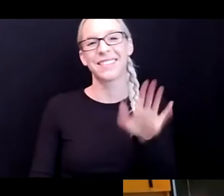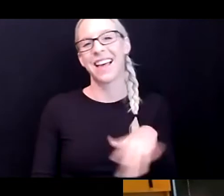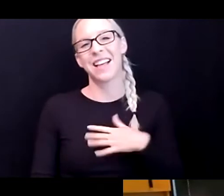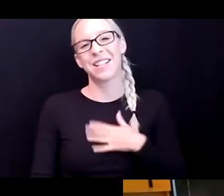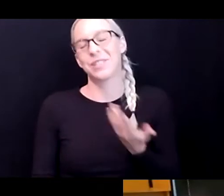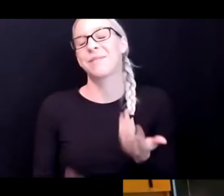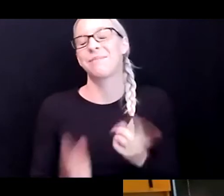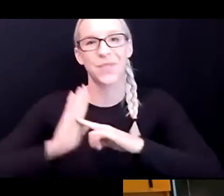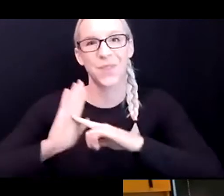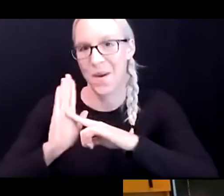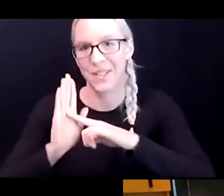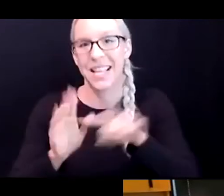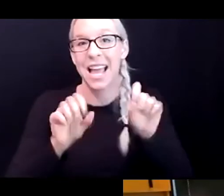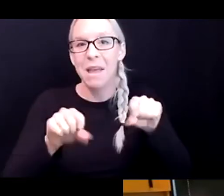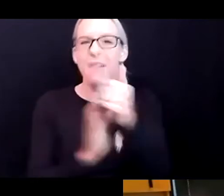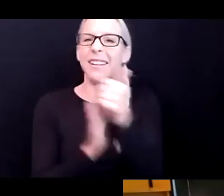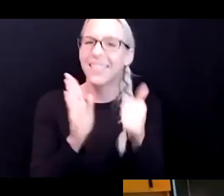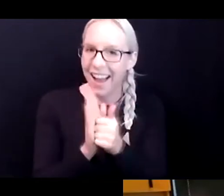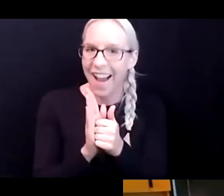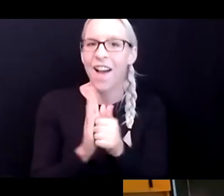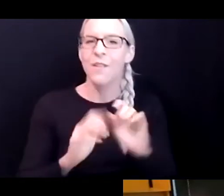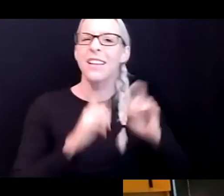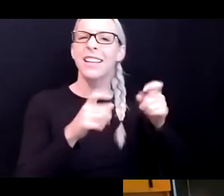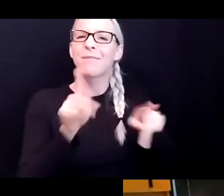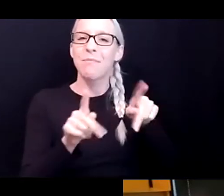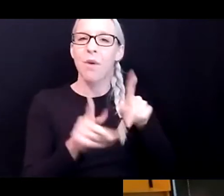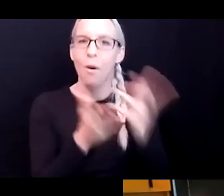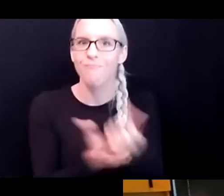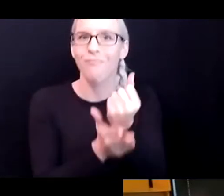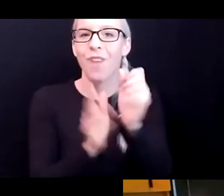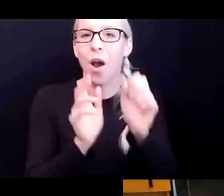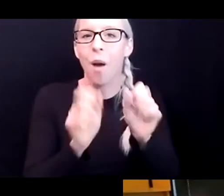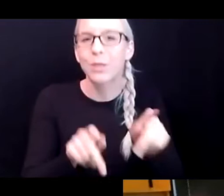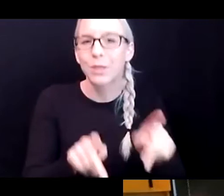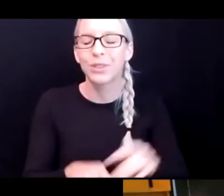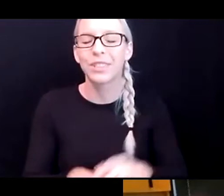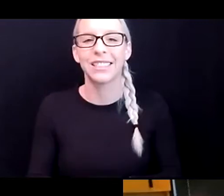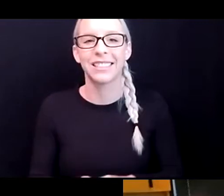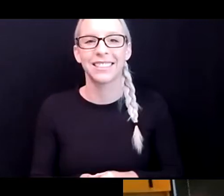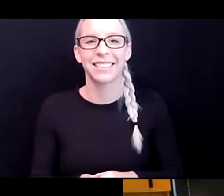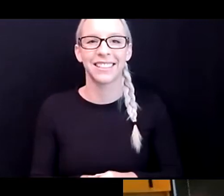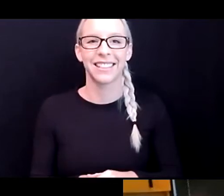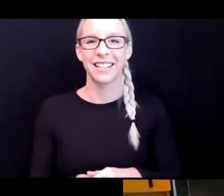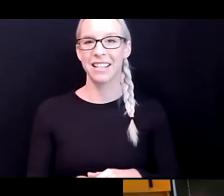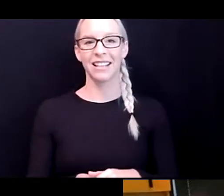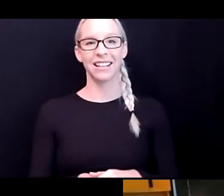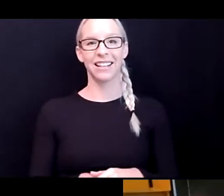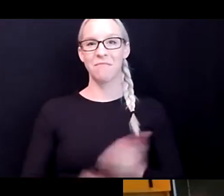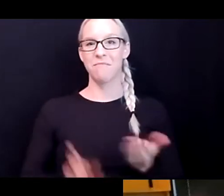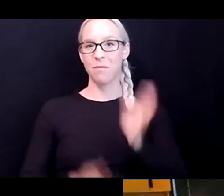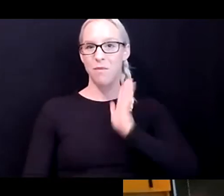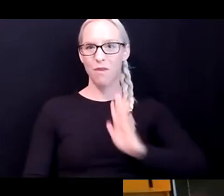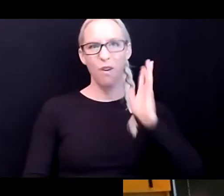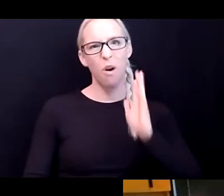part of the ABLE account is it gives people opportunities, right? It's an opportunity that may never existed before, whether